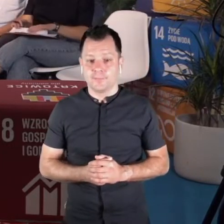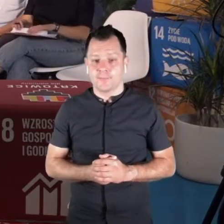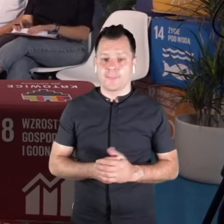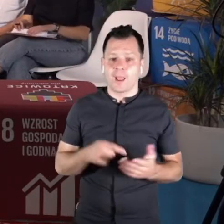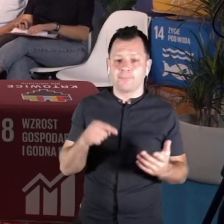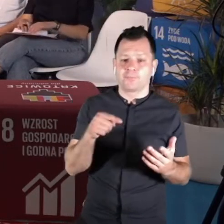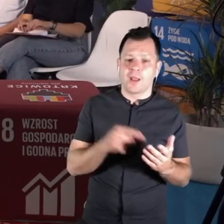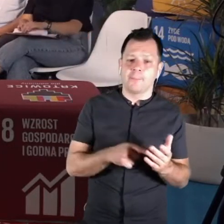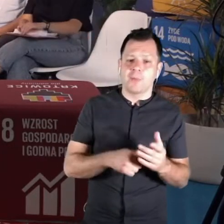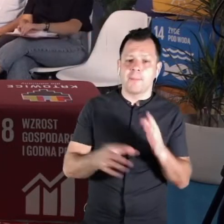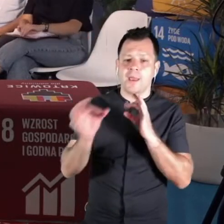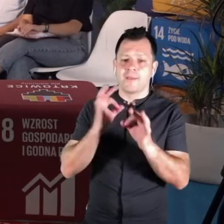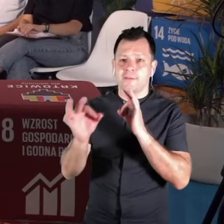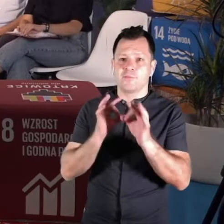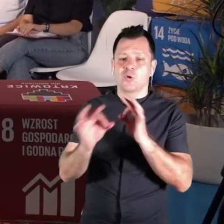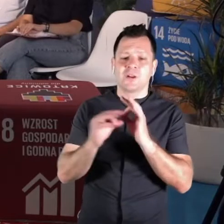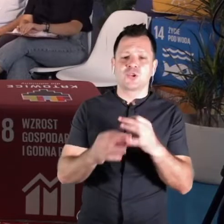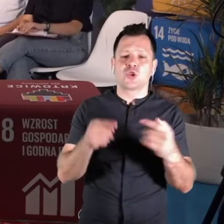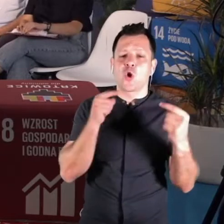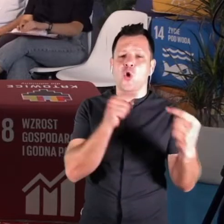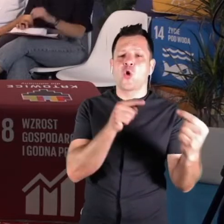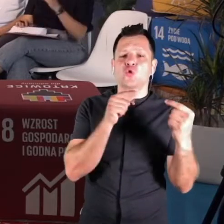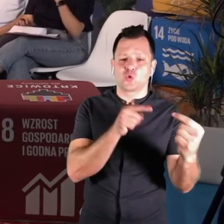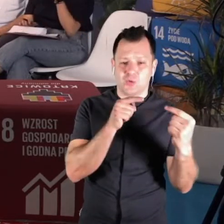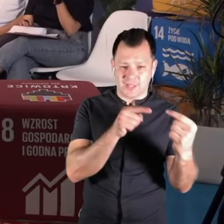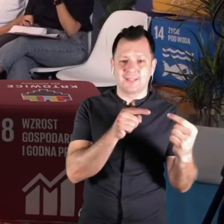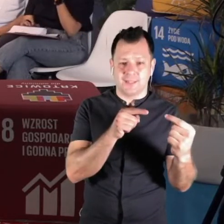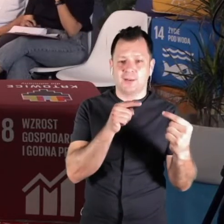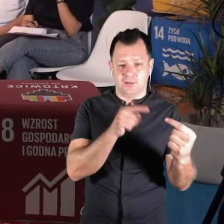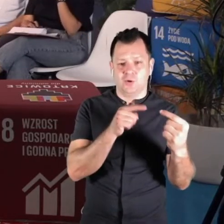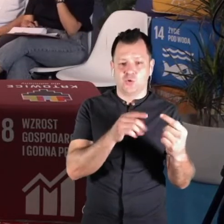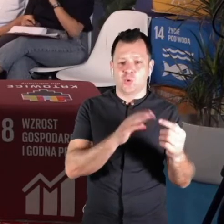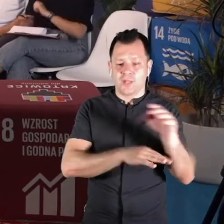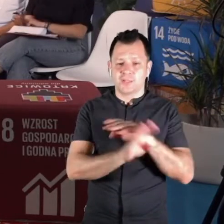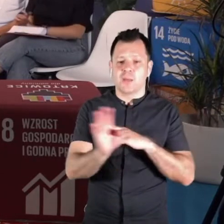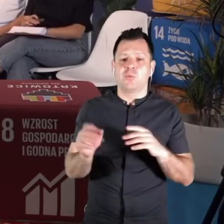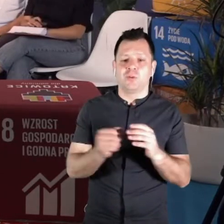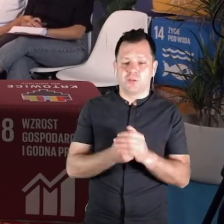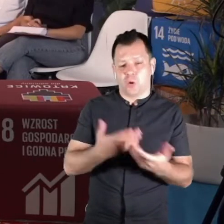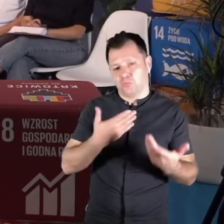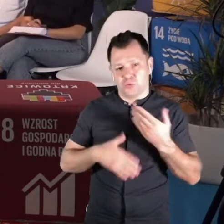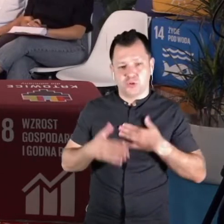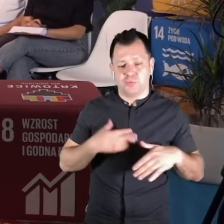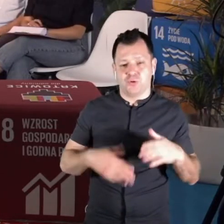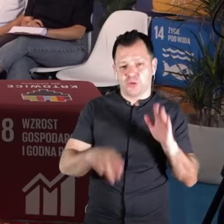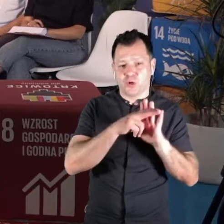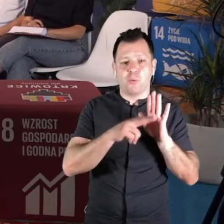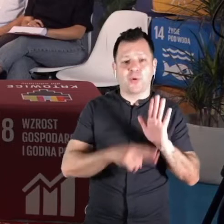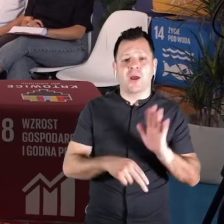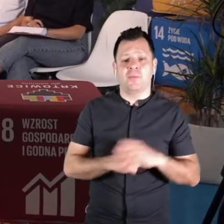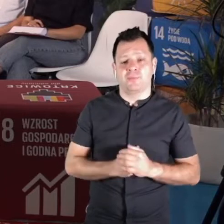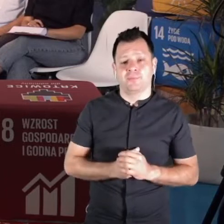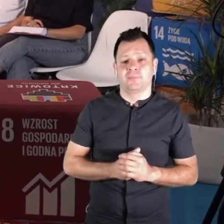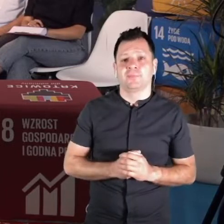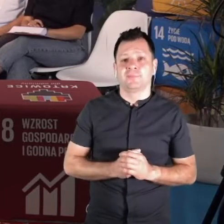are very happy to have it. And at the end of my presentation, I put